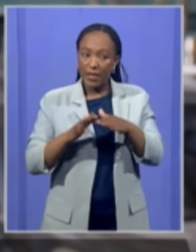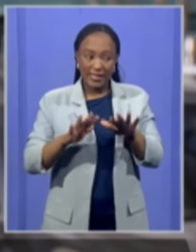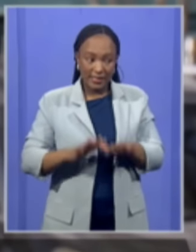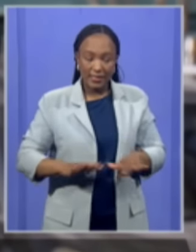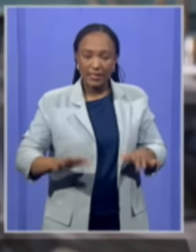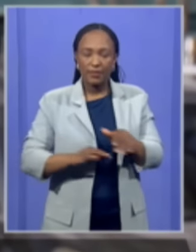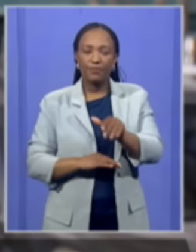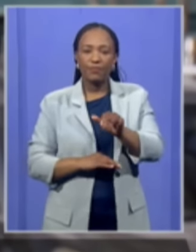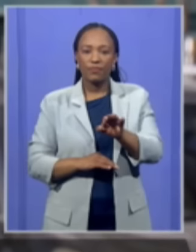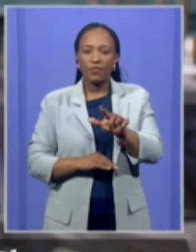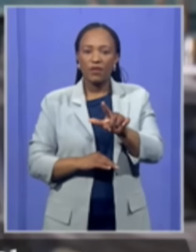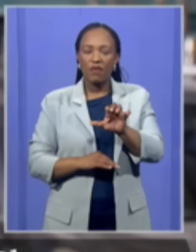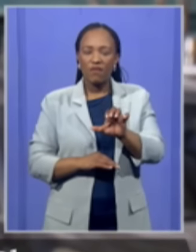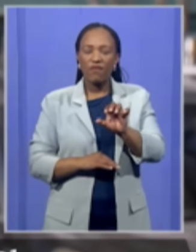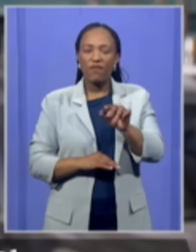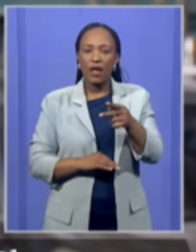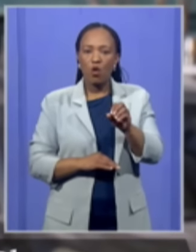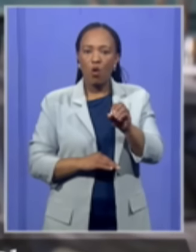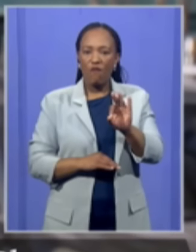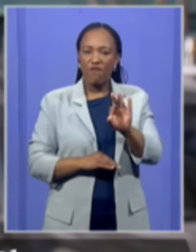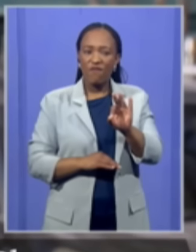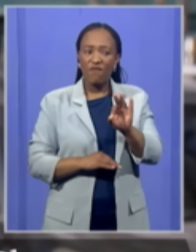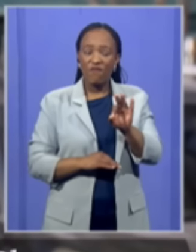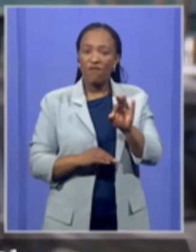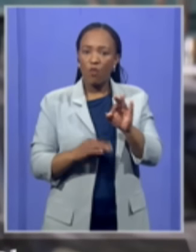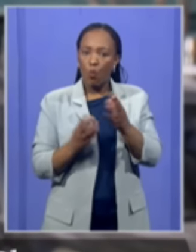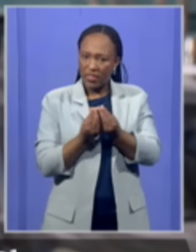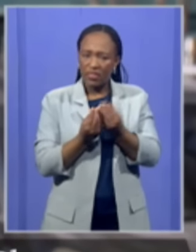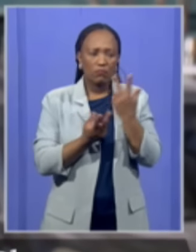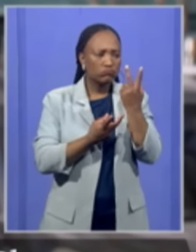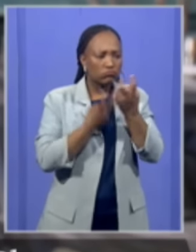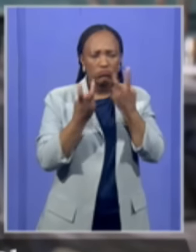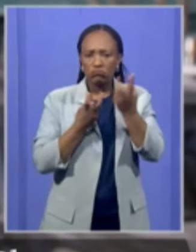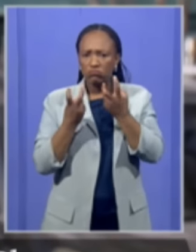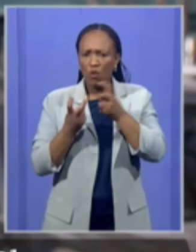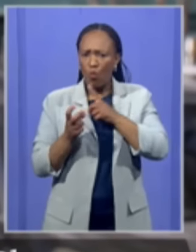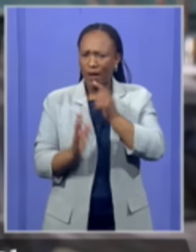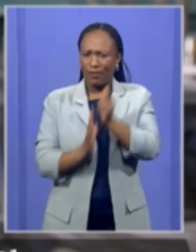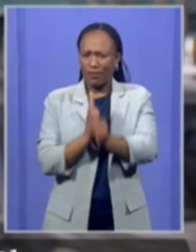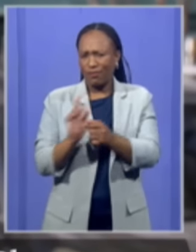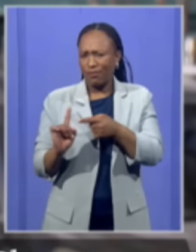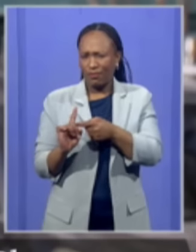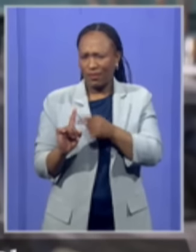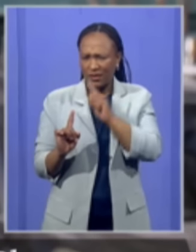finding out that today she's the one who's killing her child. For what? Why?